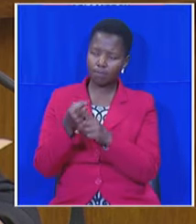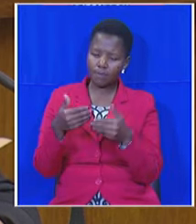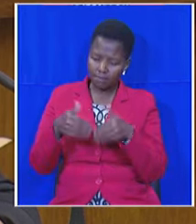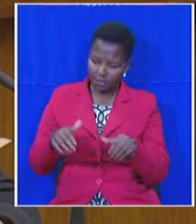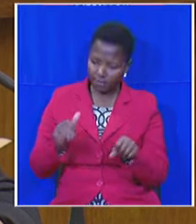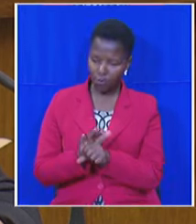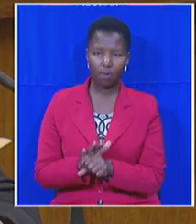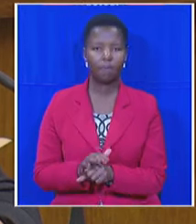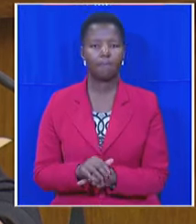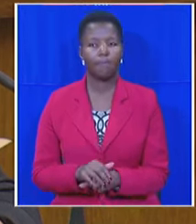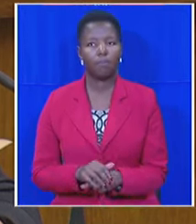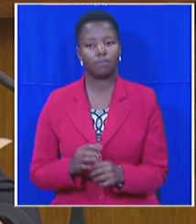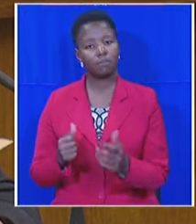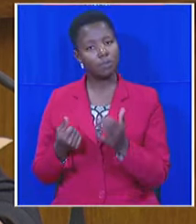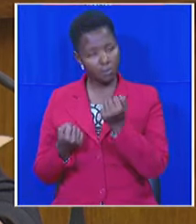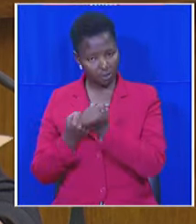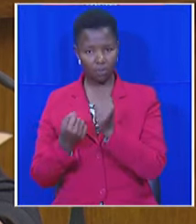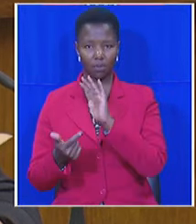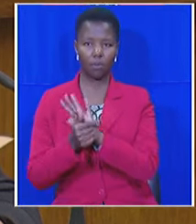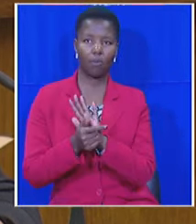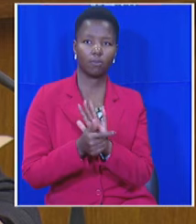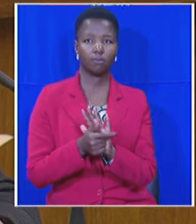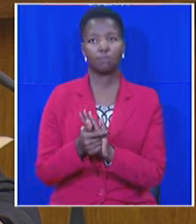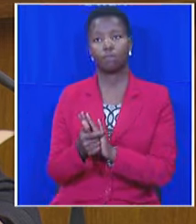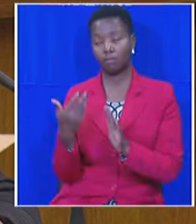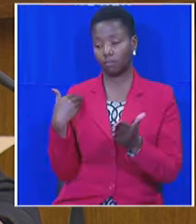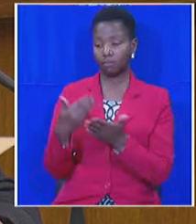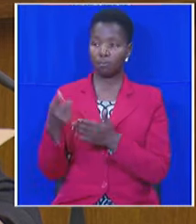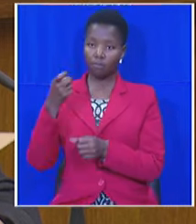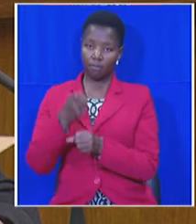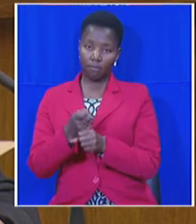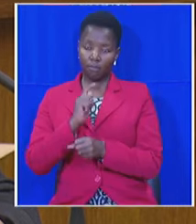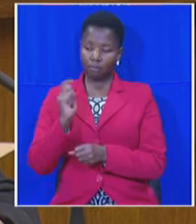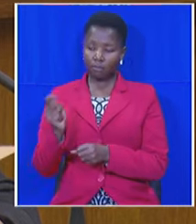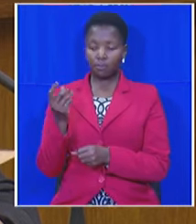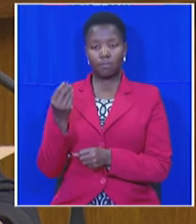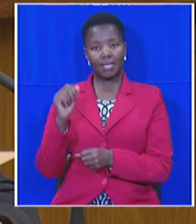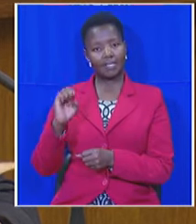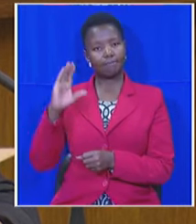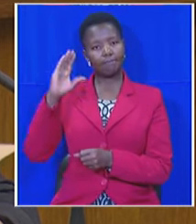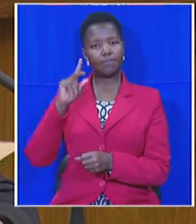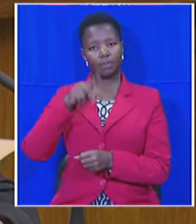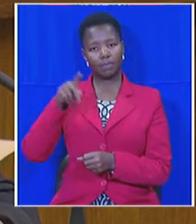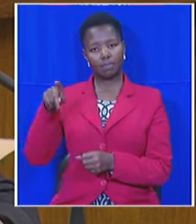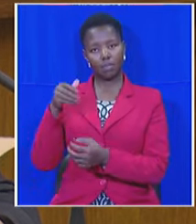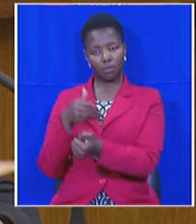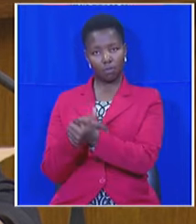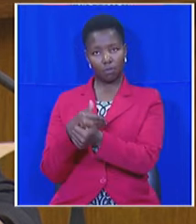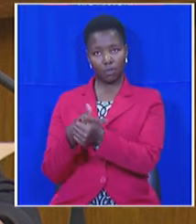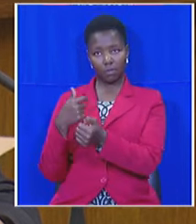prejudice. The continued refusal to properly fund the Public Protector, in line with the structure already approved during the 4th